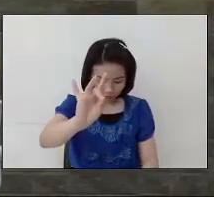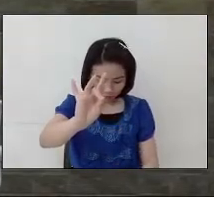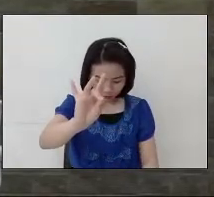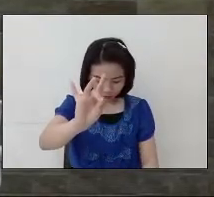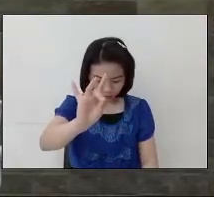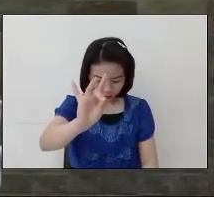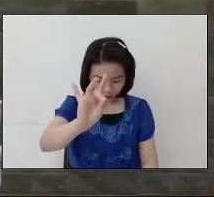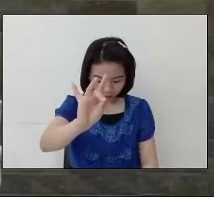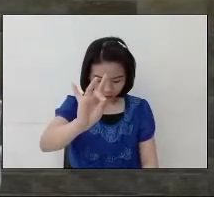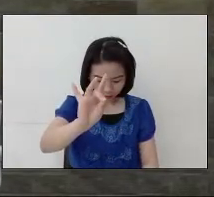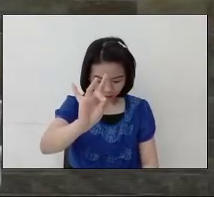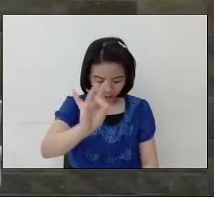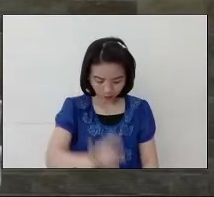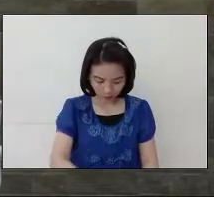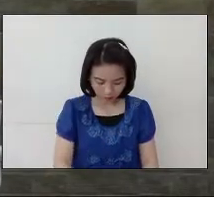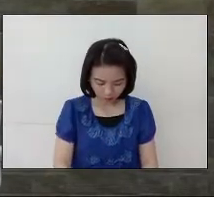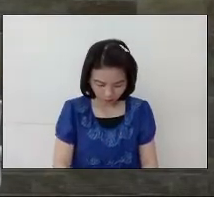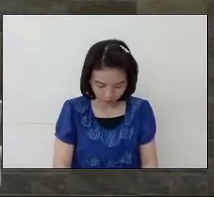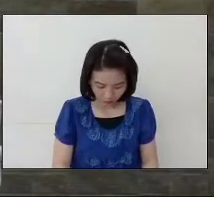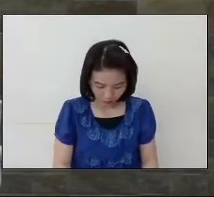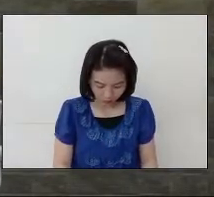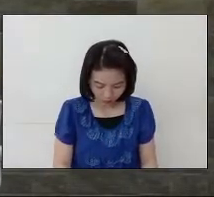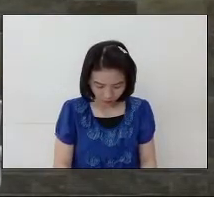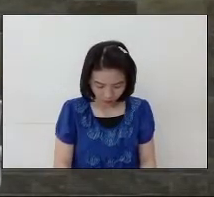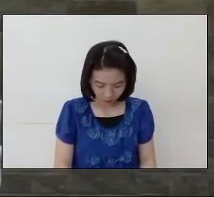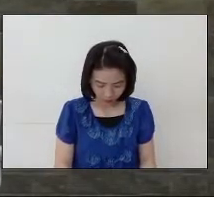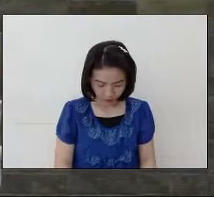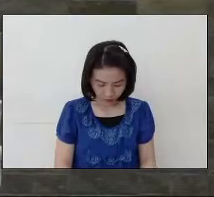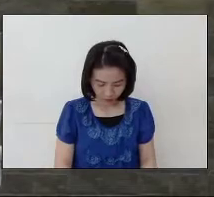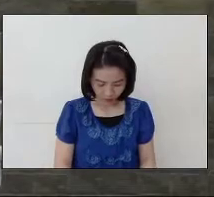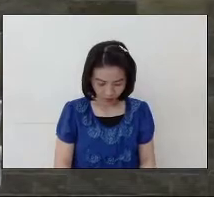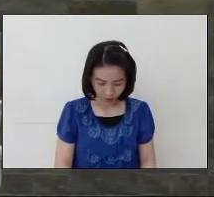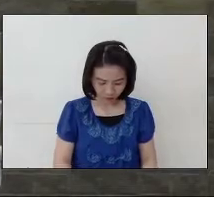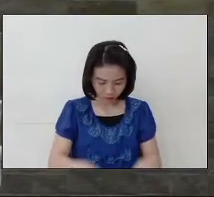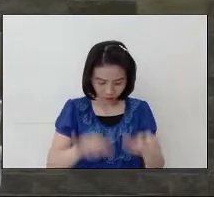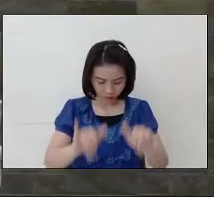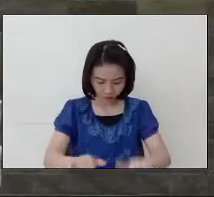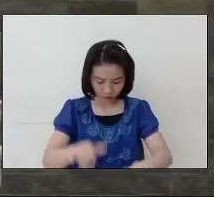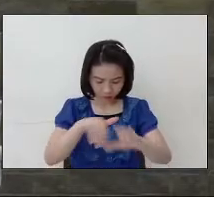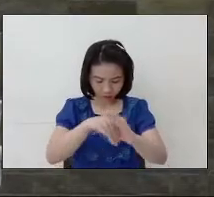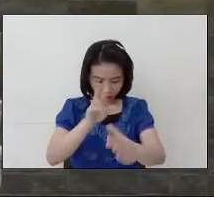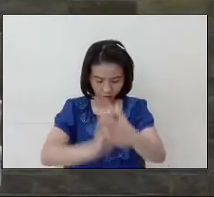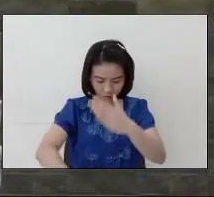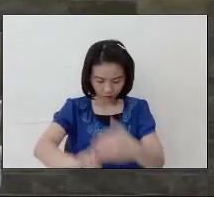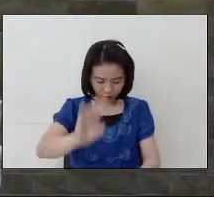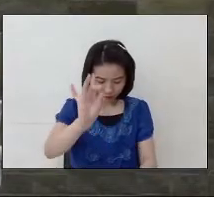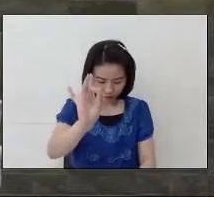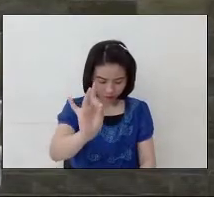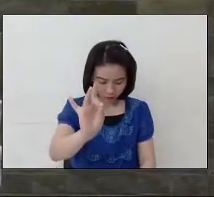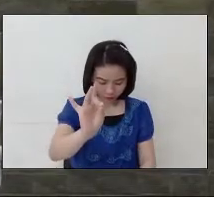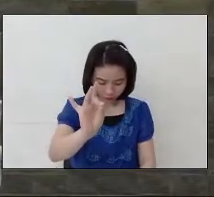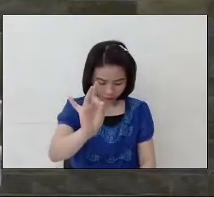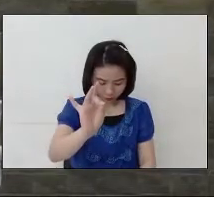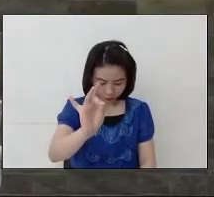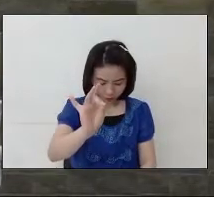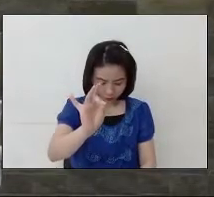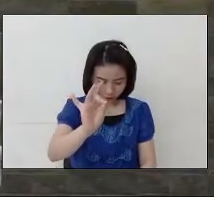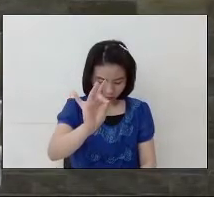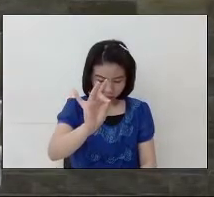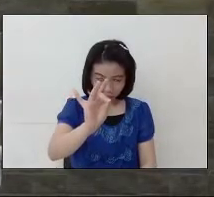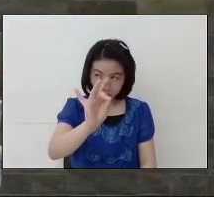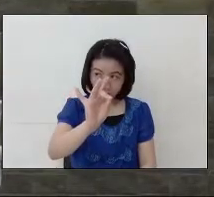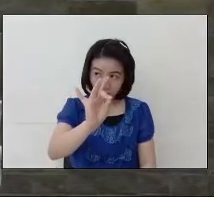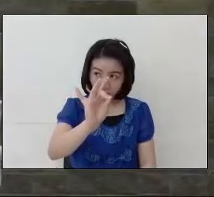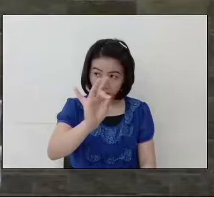what? 2. Whatsoever things or what? 3. Whatsoever things or what? Whatsoever things